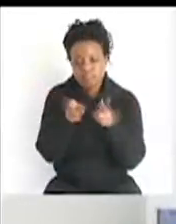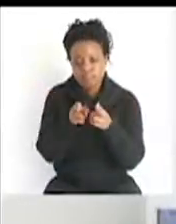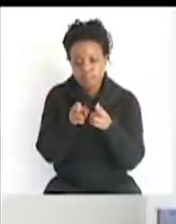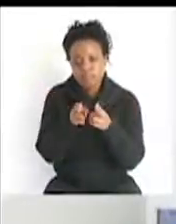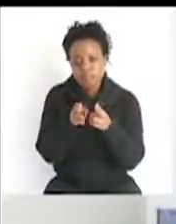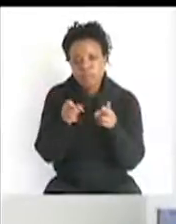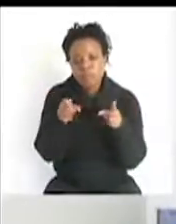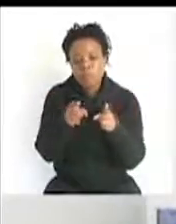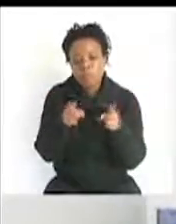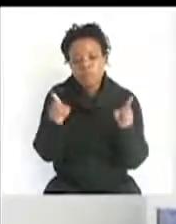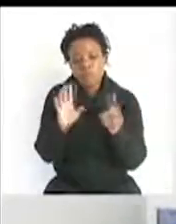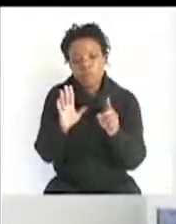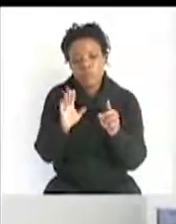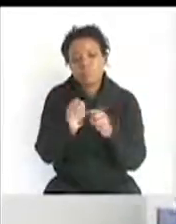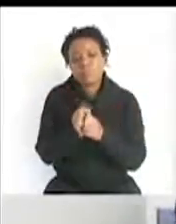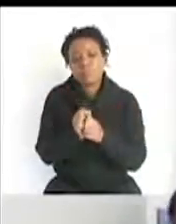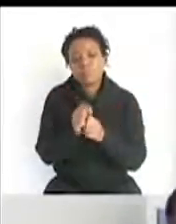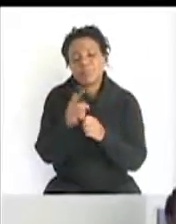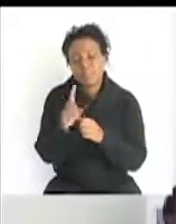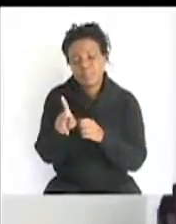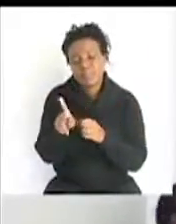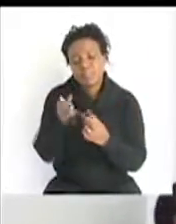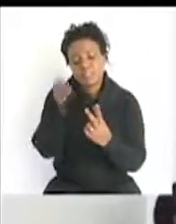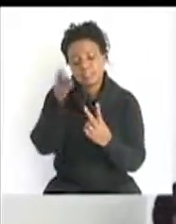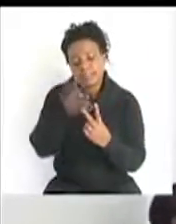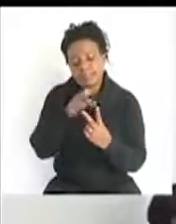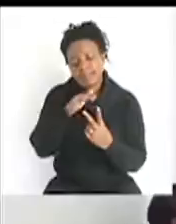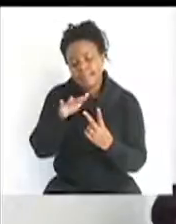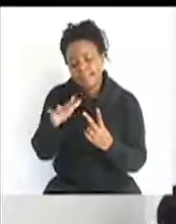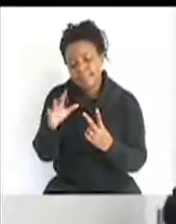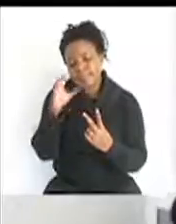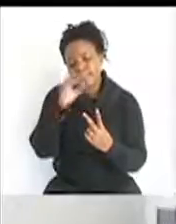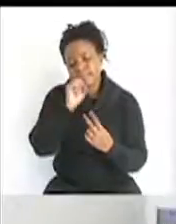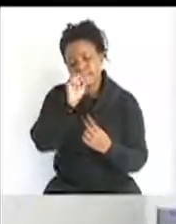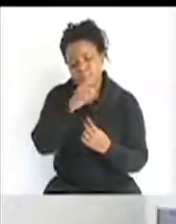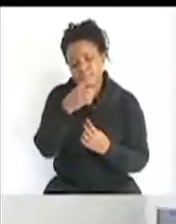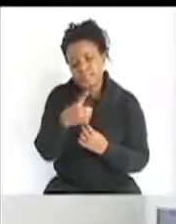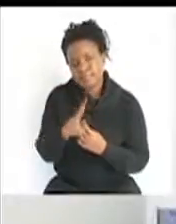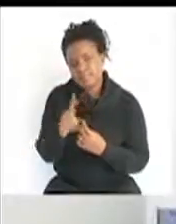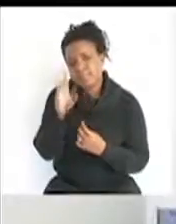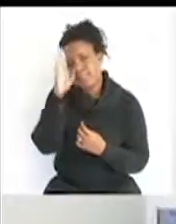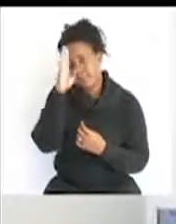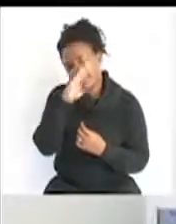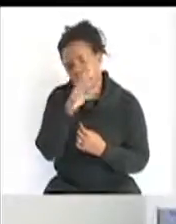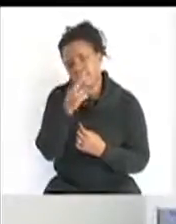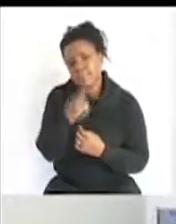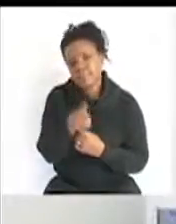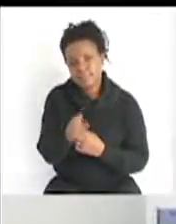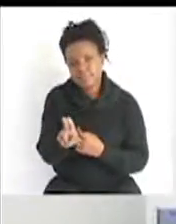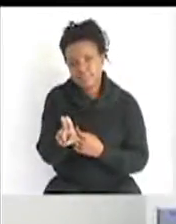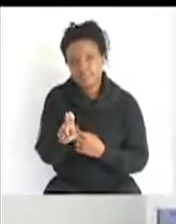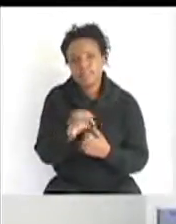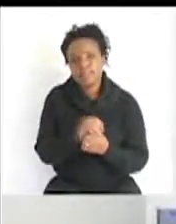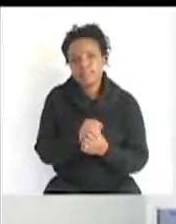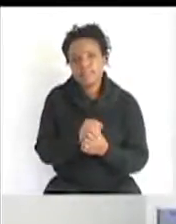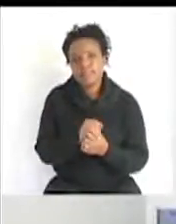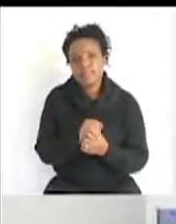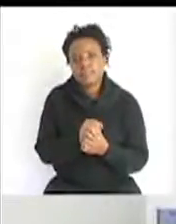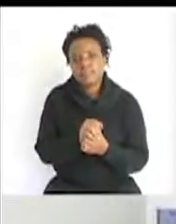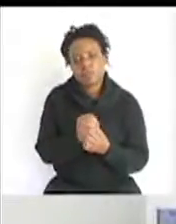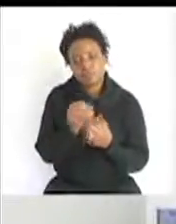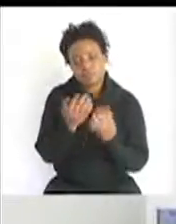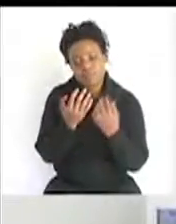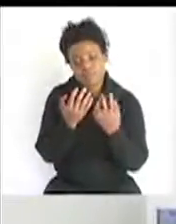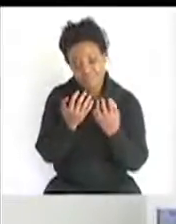letter missing, but it's not forgotten. Okay? There is a letter that is omitted. There was supposed to be a